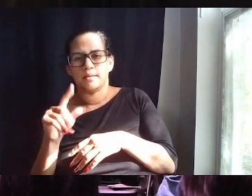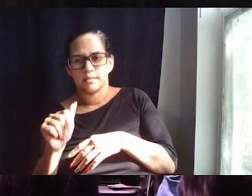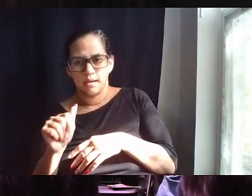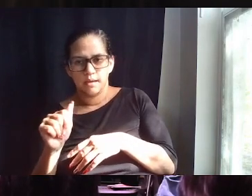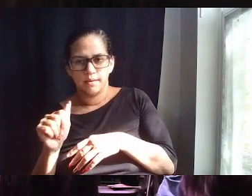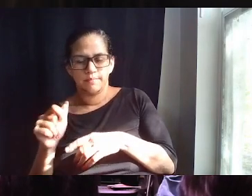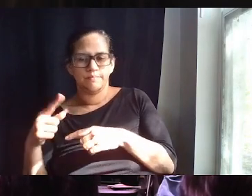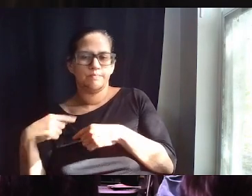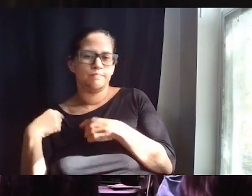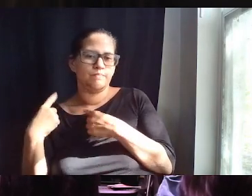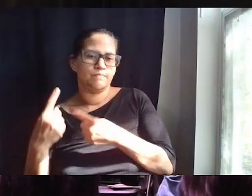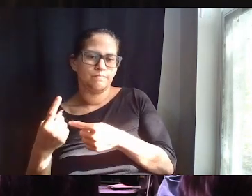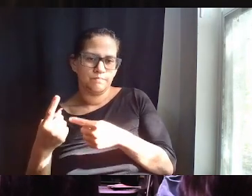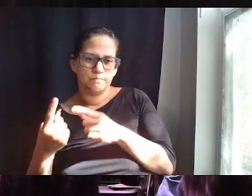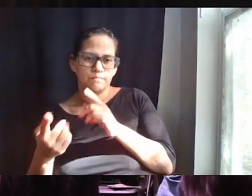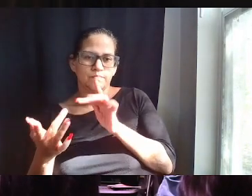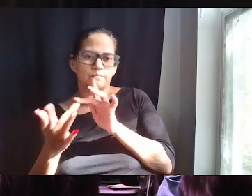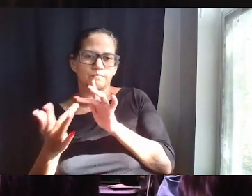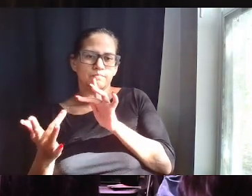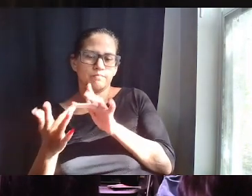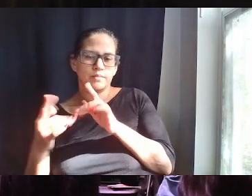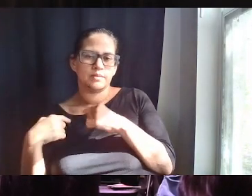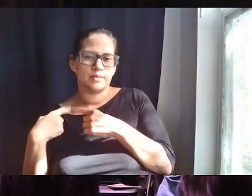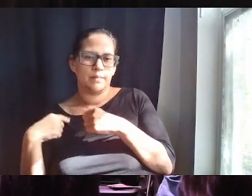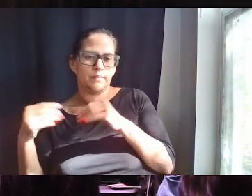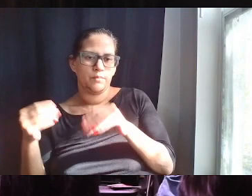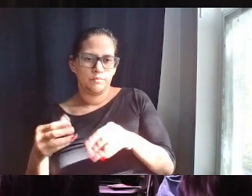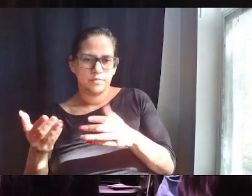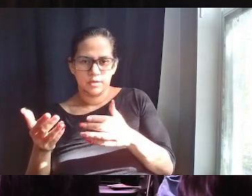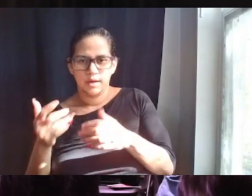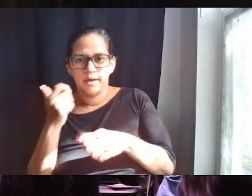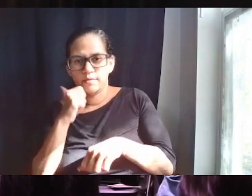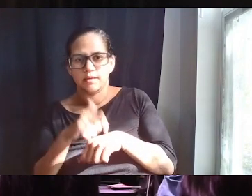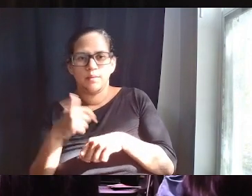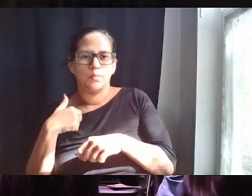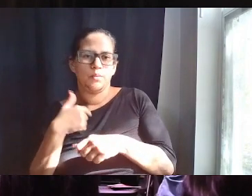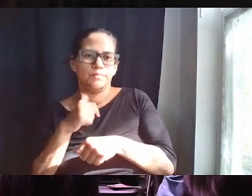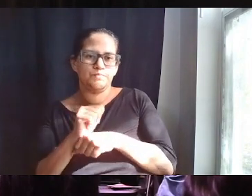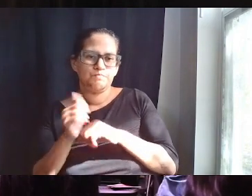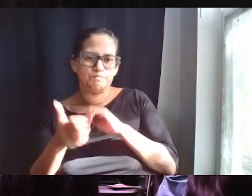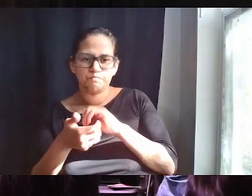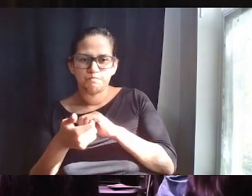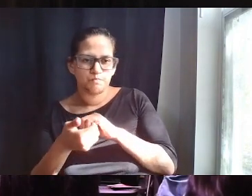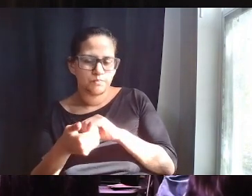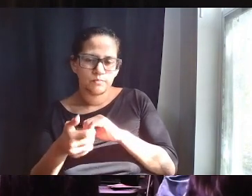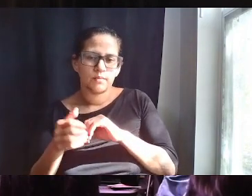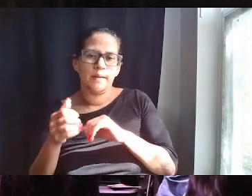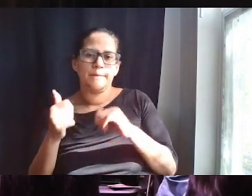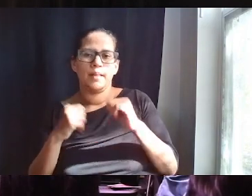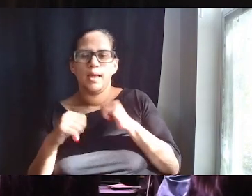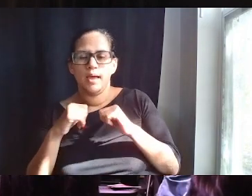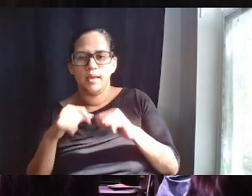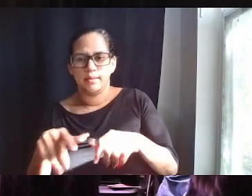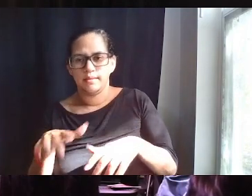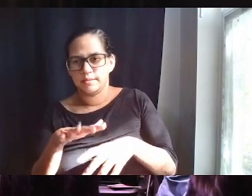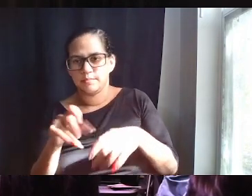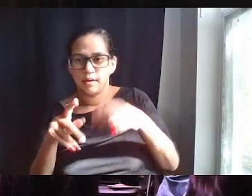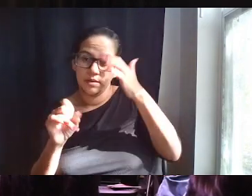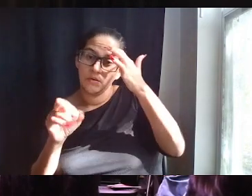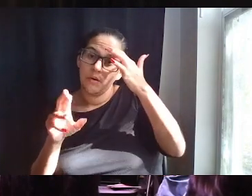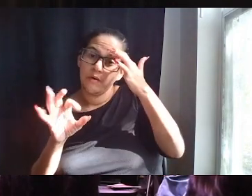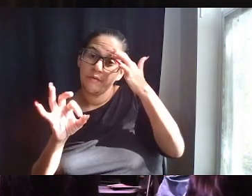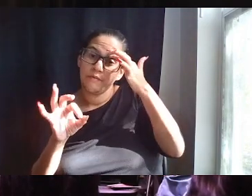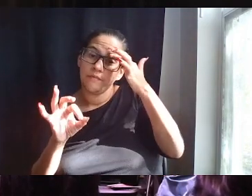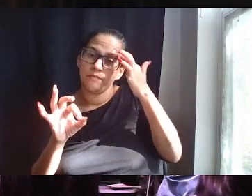for me since the moment I moved here. Every time we've gotten to collaborate, whether it's a play in this very space or a pho just a couple weeks ago around the